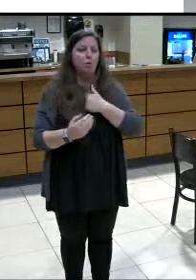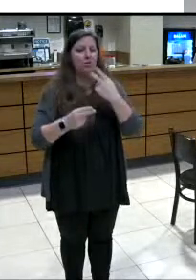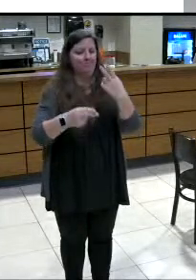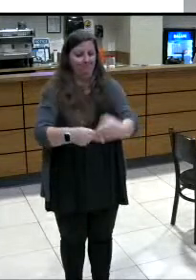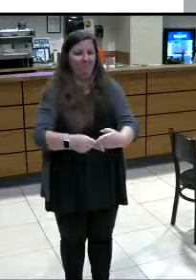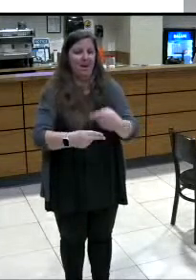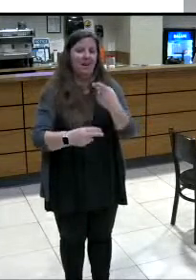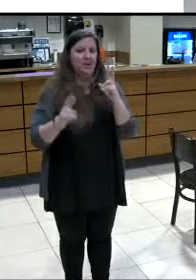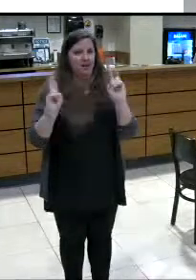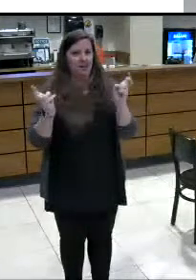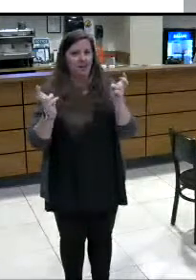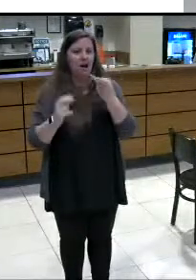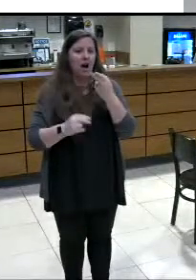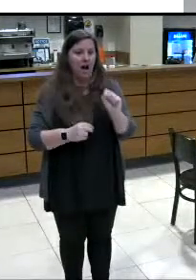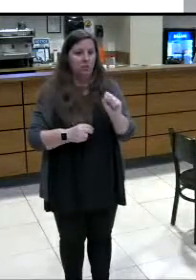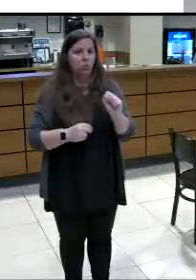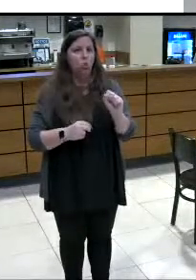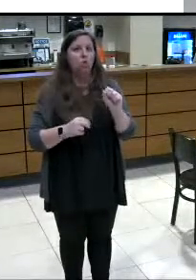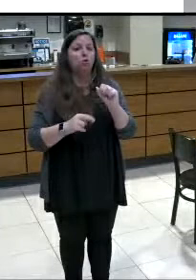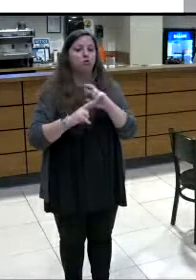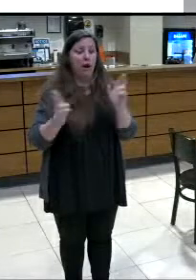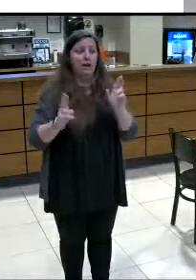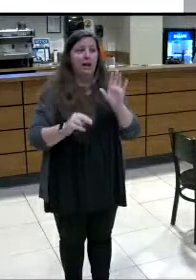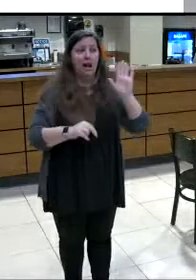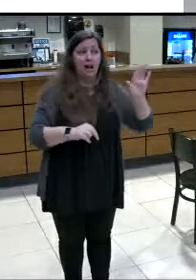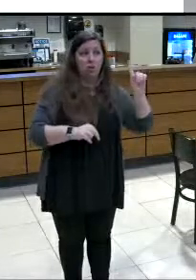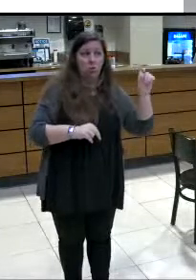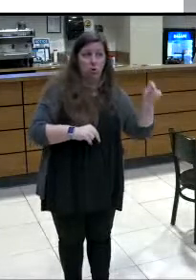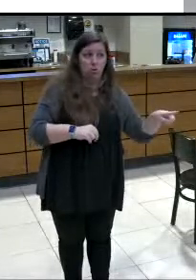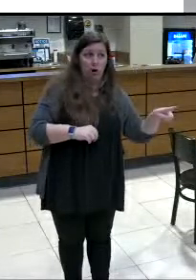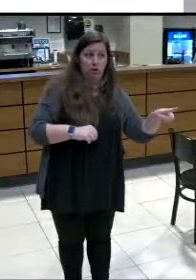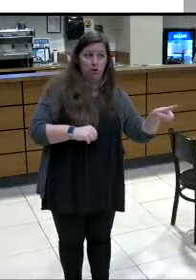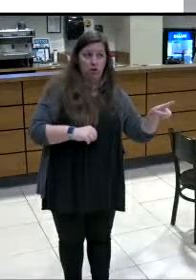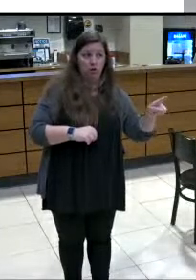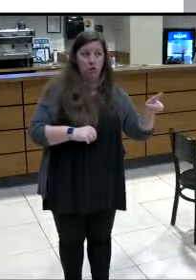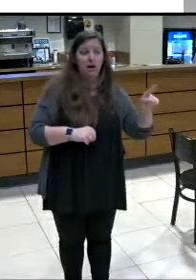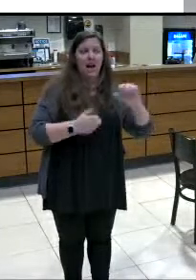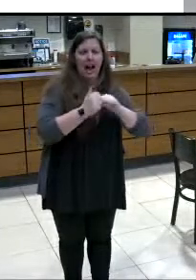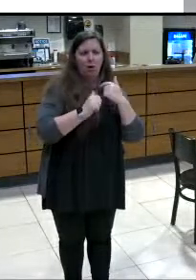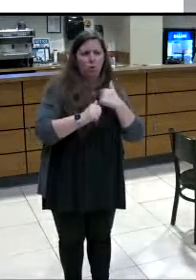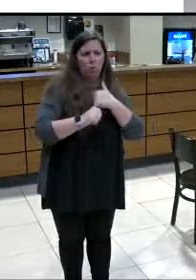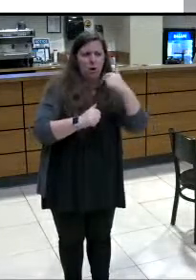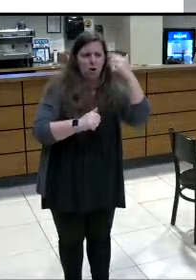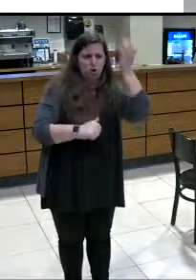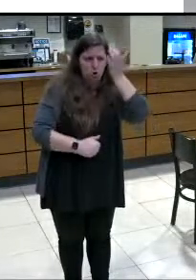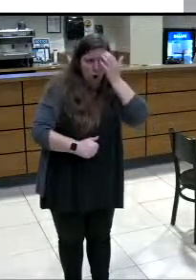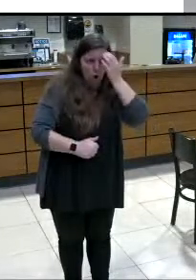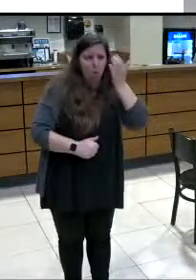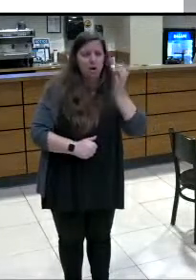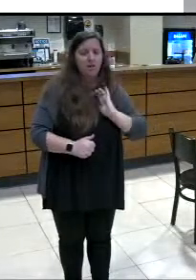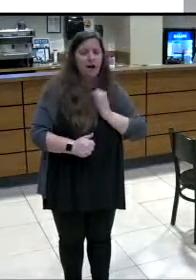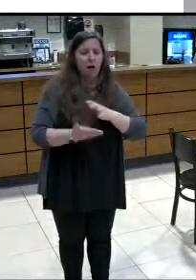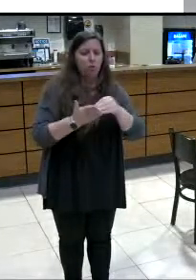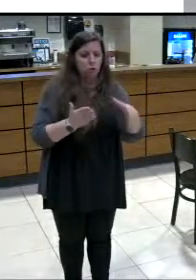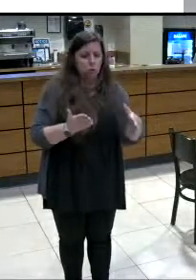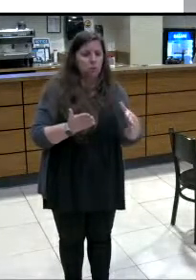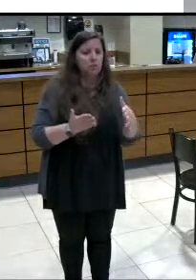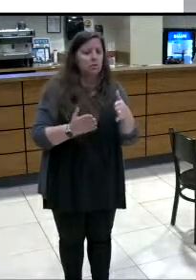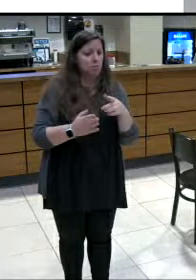question, and I believe Ms. Gallagher, this was to your question around how do we know that our students